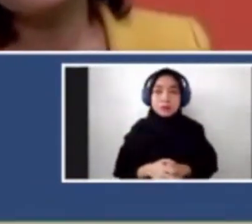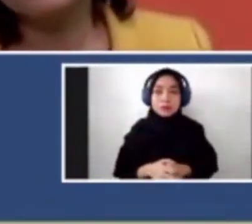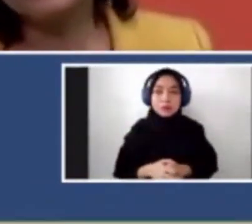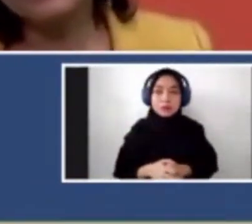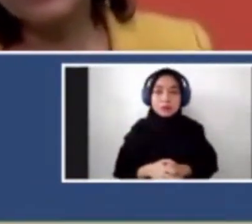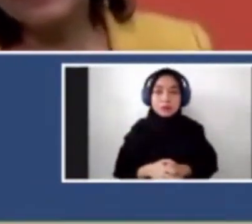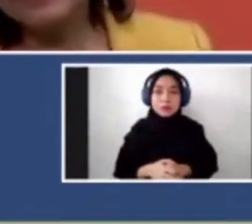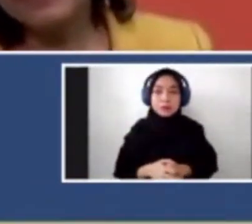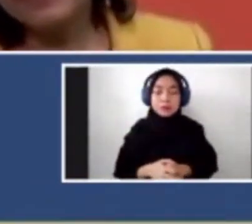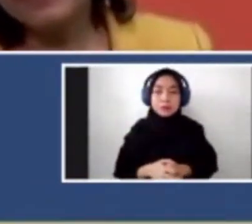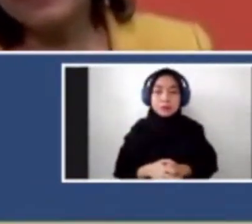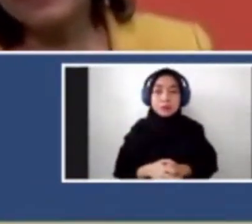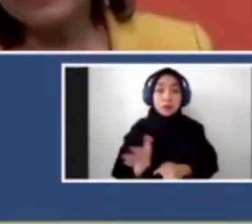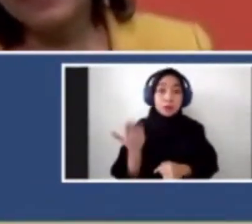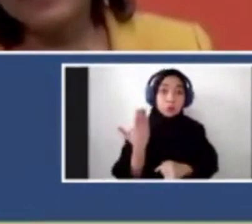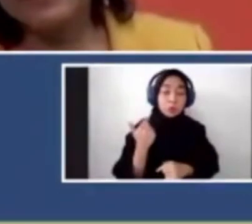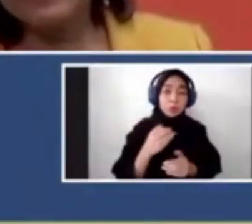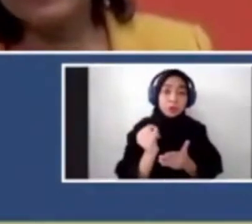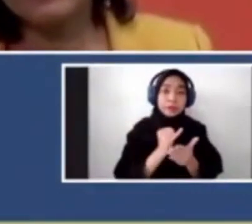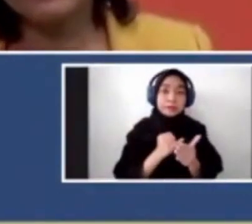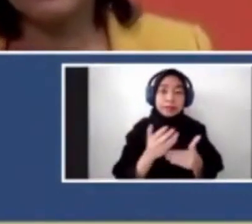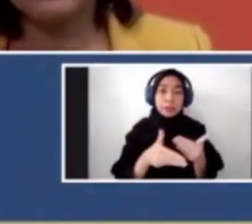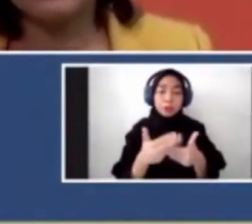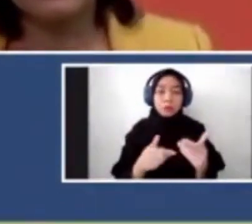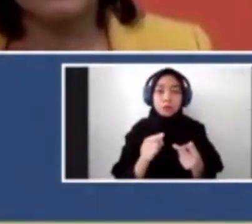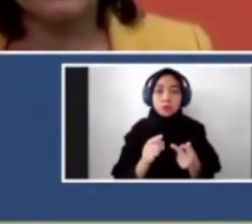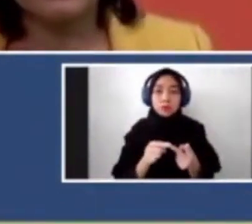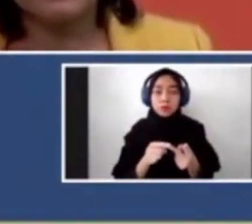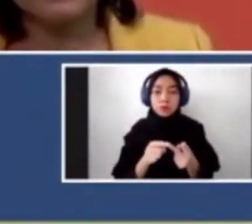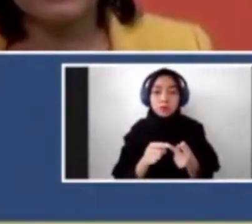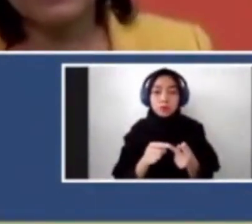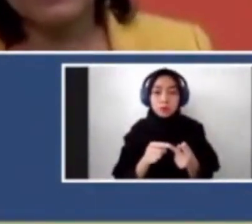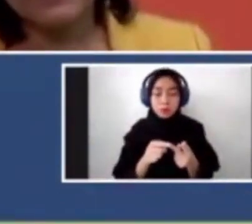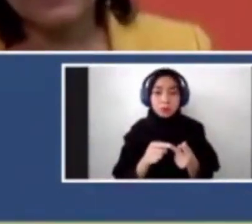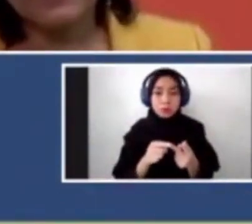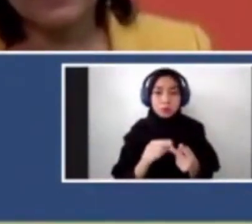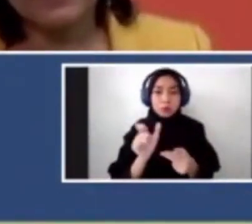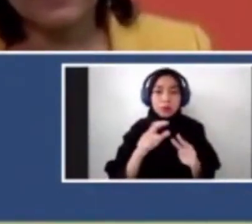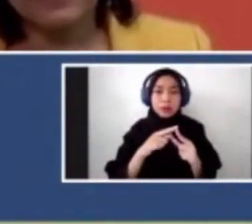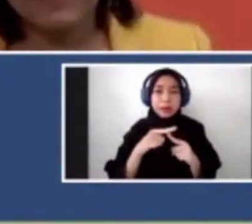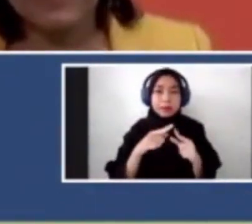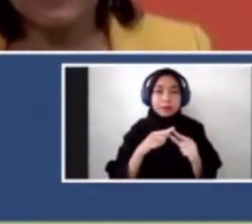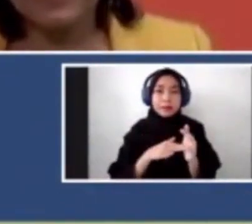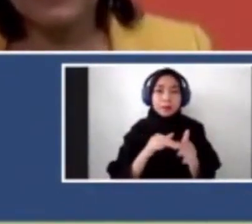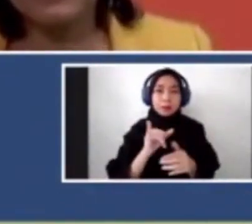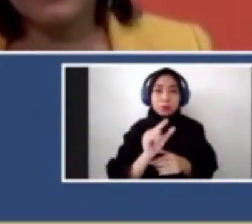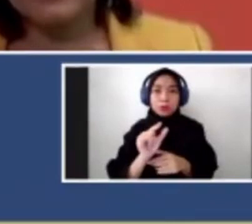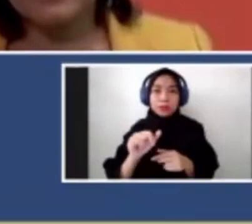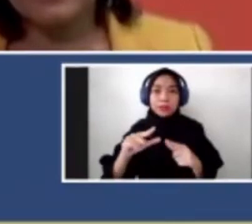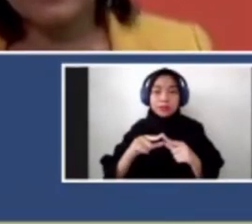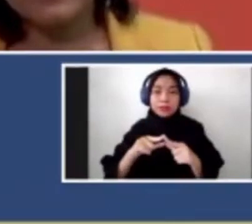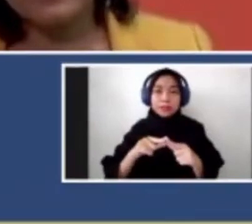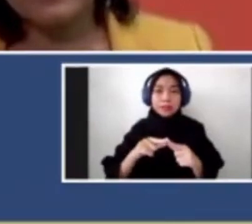She holds master degree in product design from Universitat Politécnica de Catalunya in Barcelona, Spain. Later on, Dr.